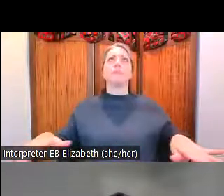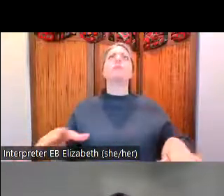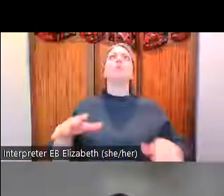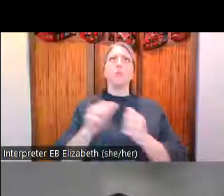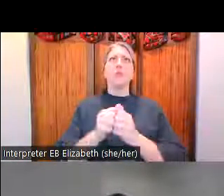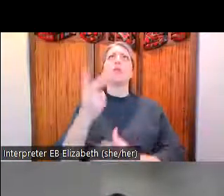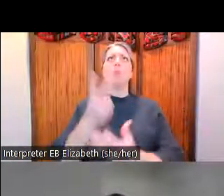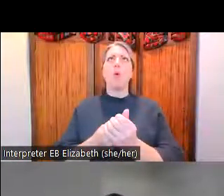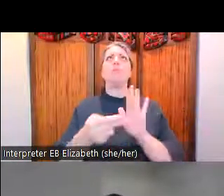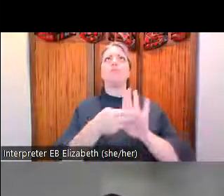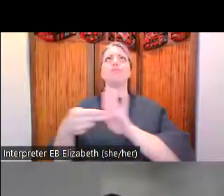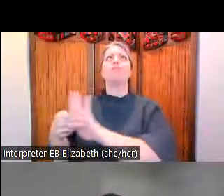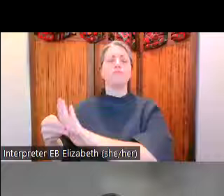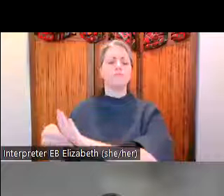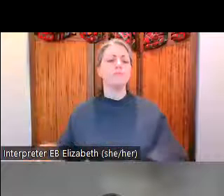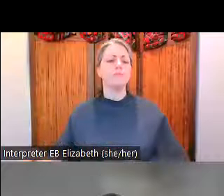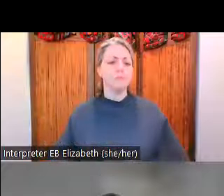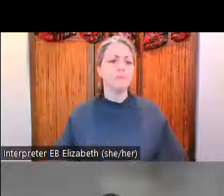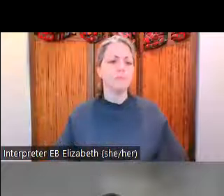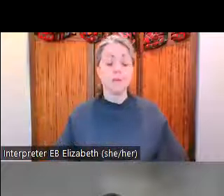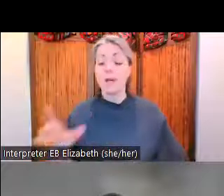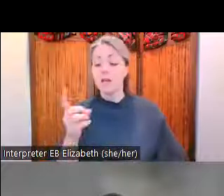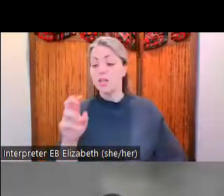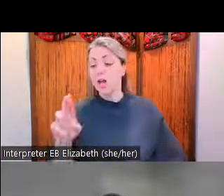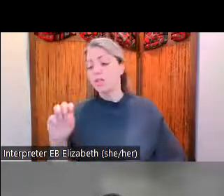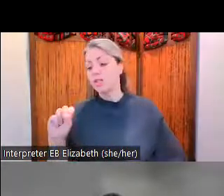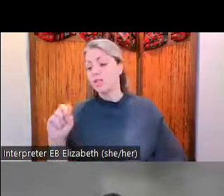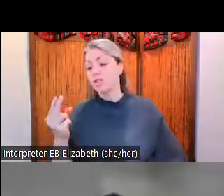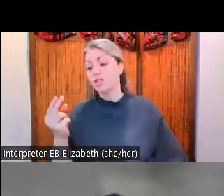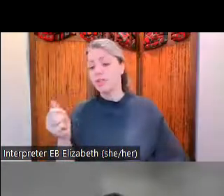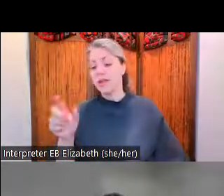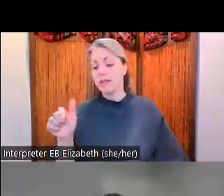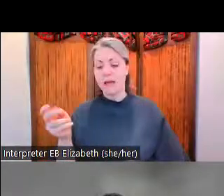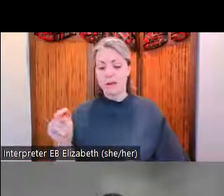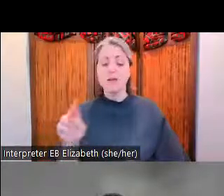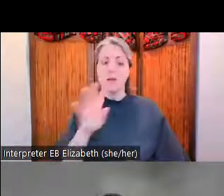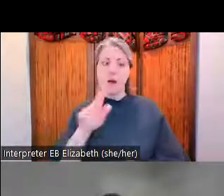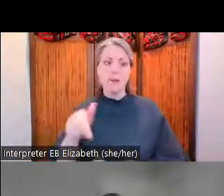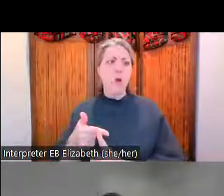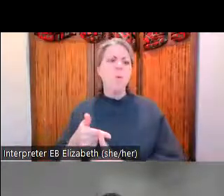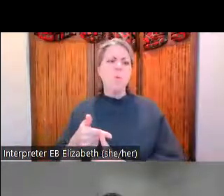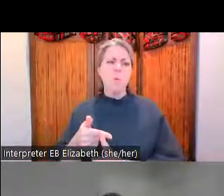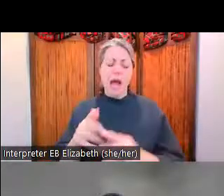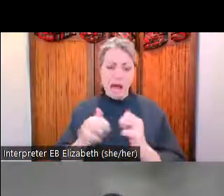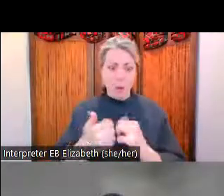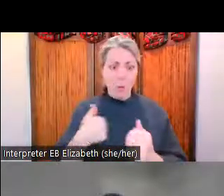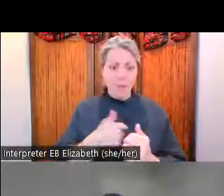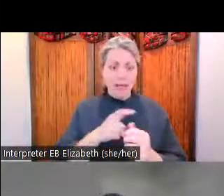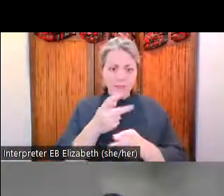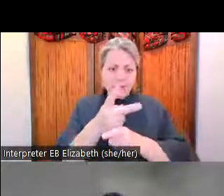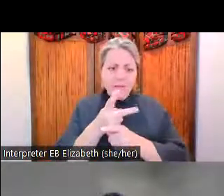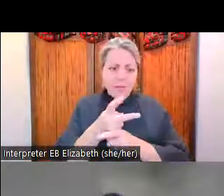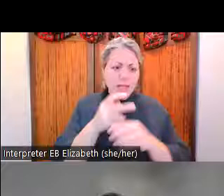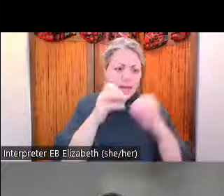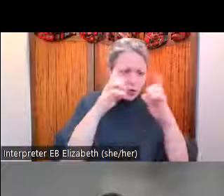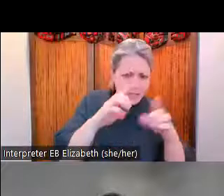ADHD. Dr. Shamlian talked about the careful educational and behavioral